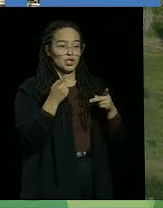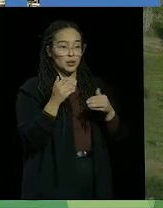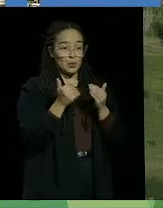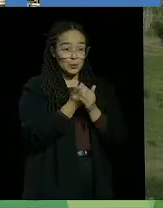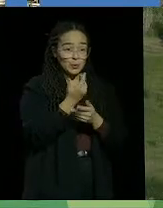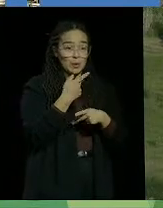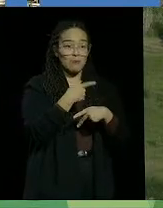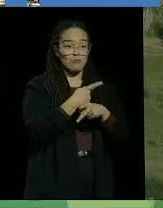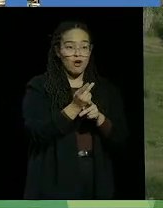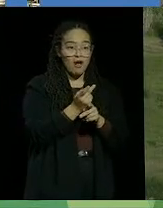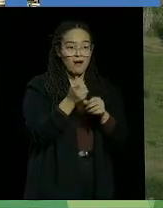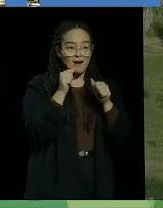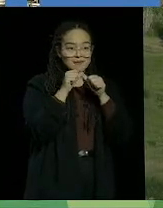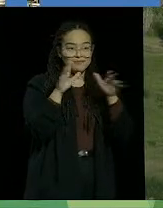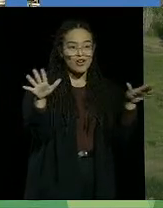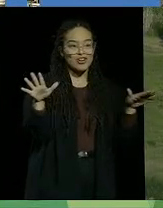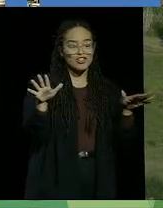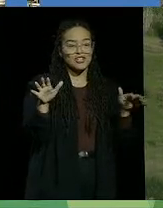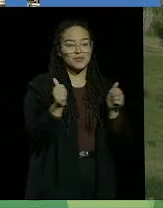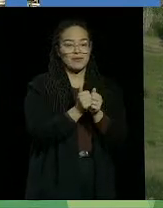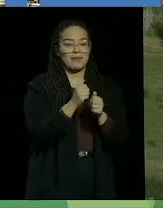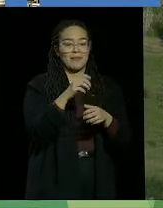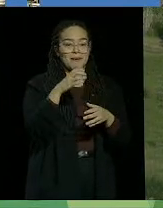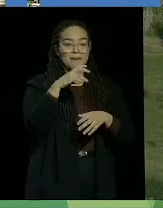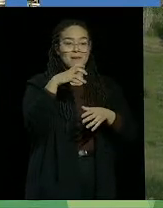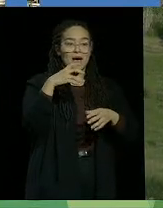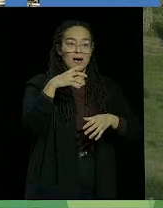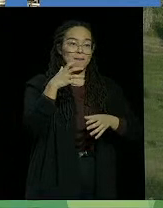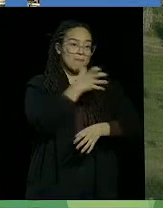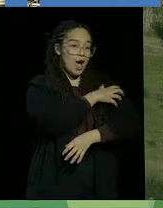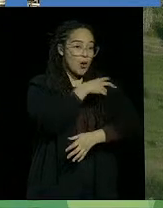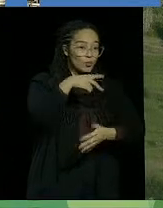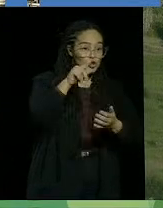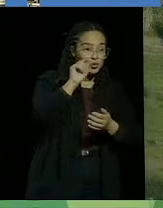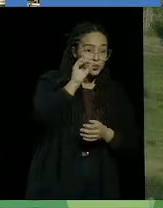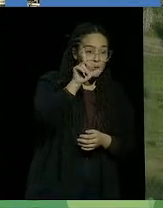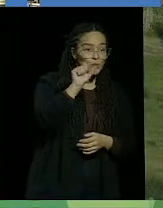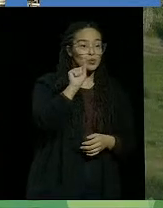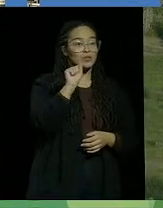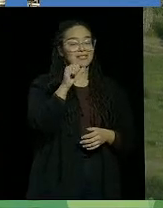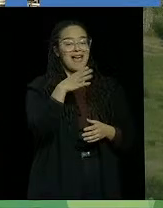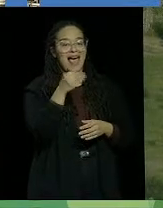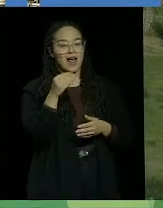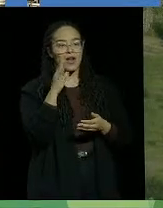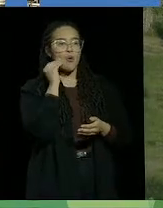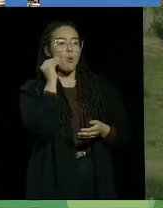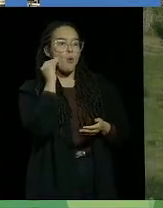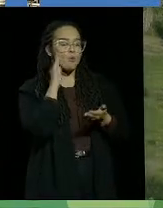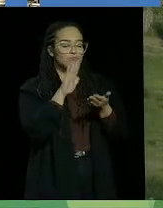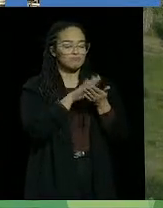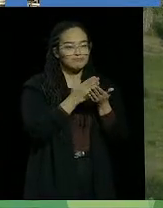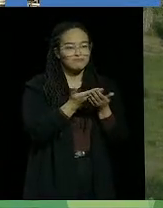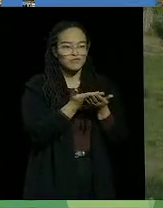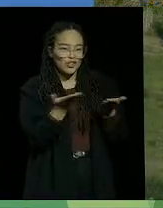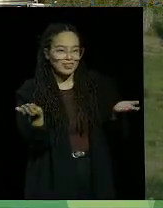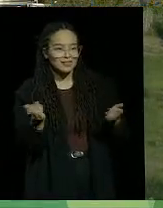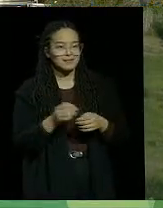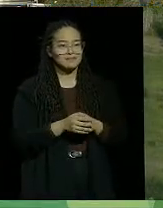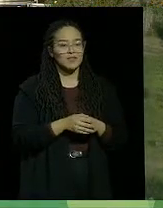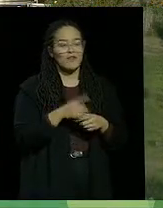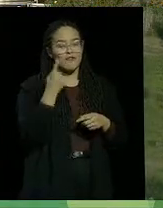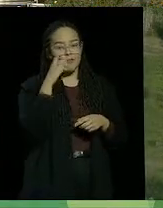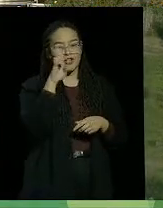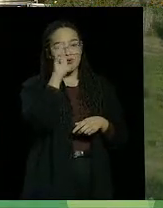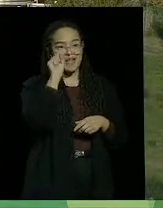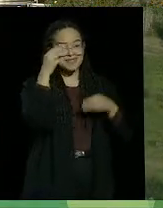tools and our home appliance categories, tailored to the US market. There's a lot of